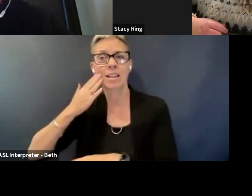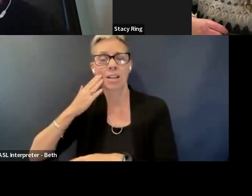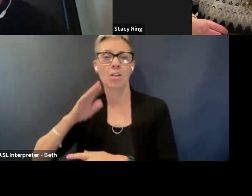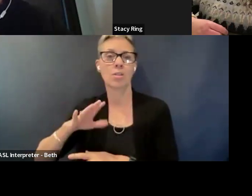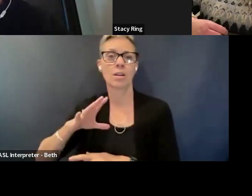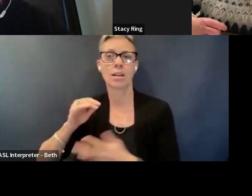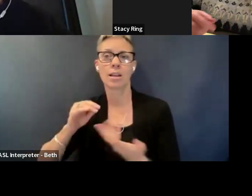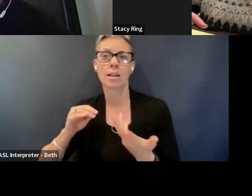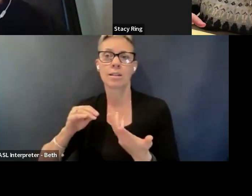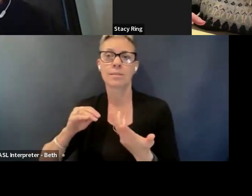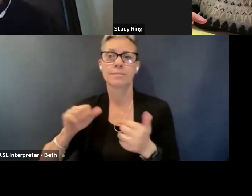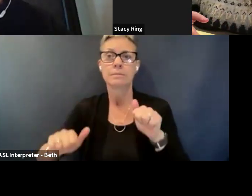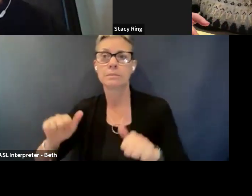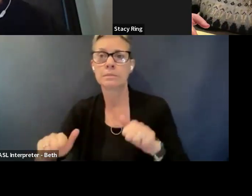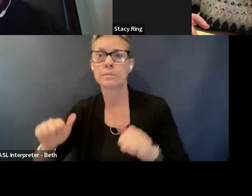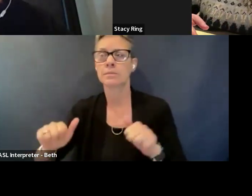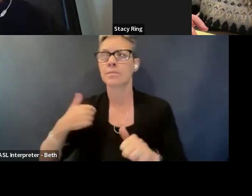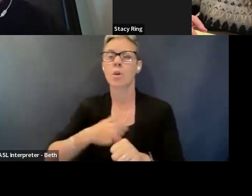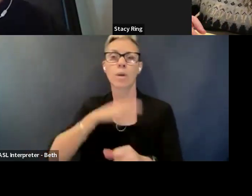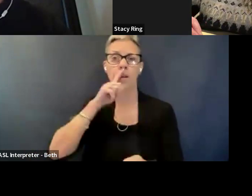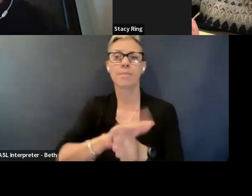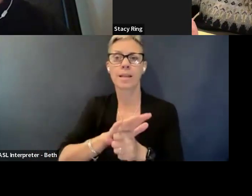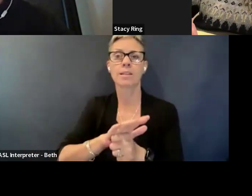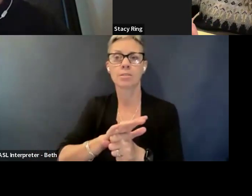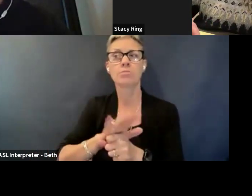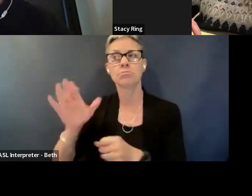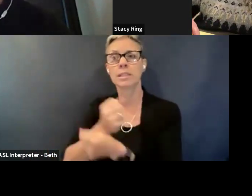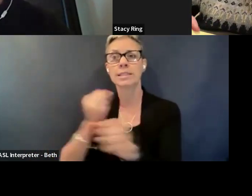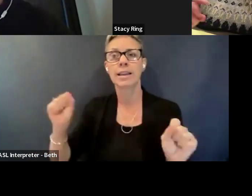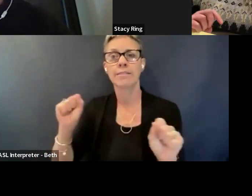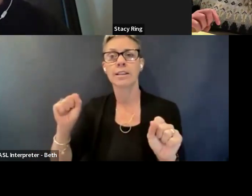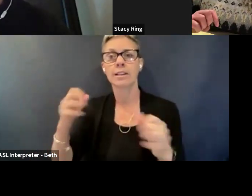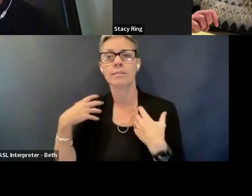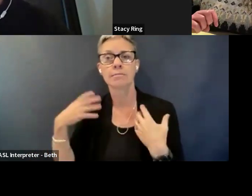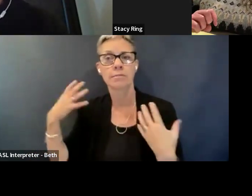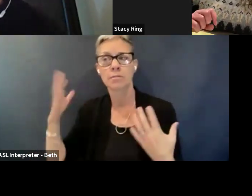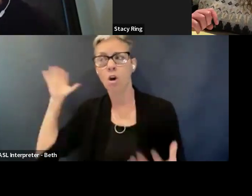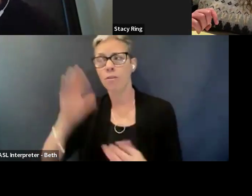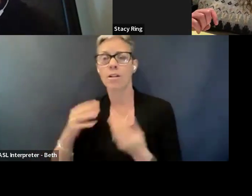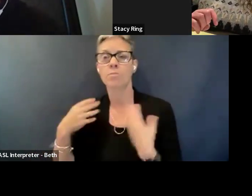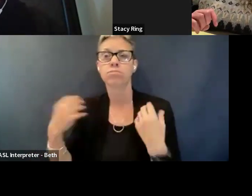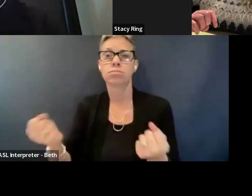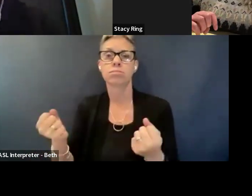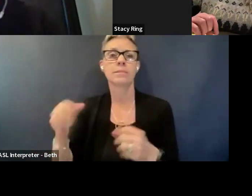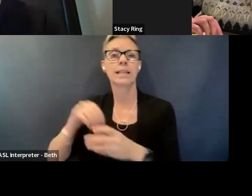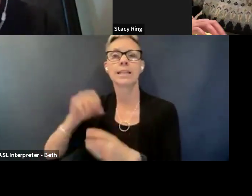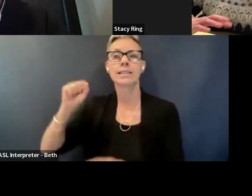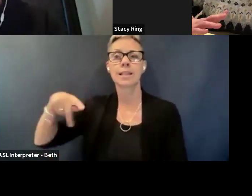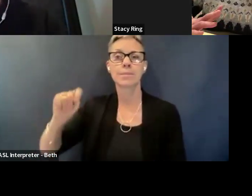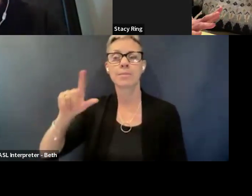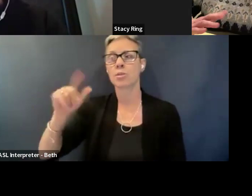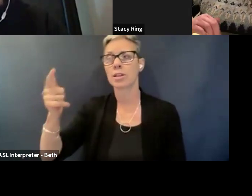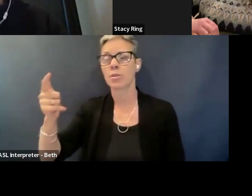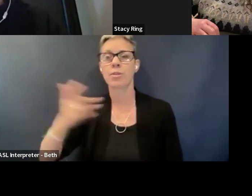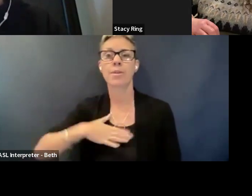of my family are committed to his safety, health, and well-being. In October of 2023, Alex turned 18, and we